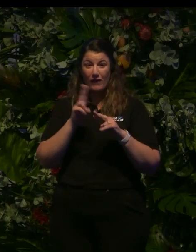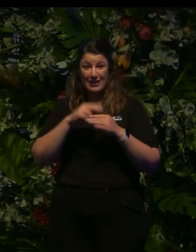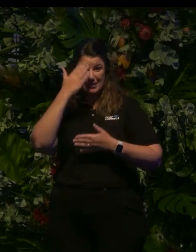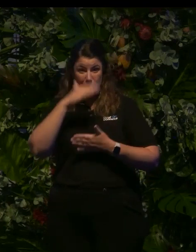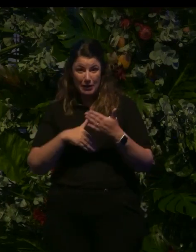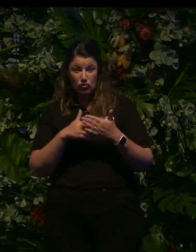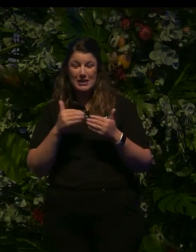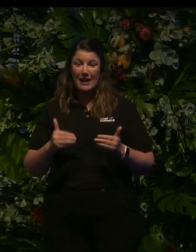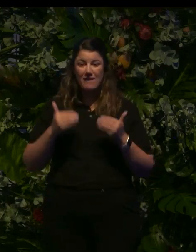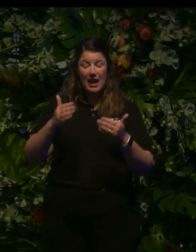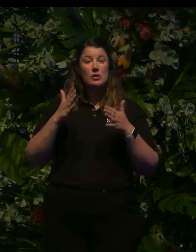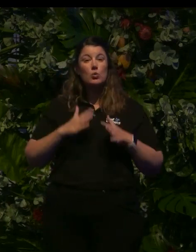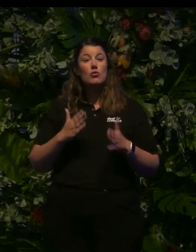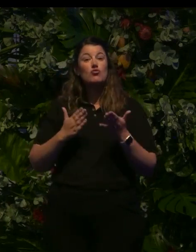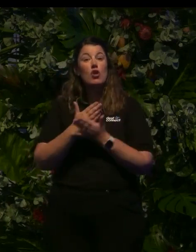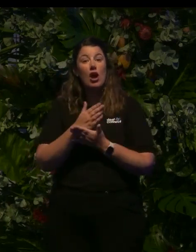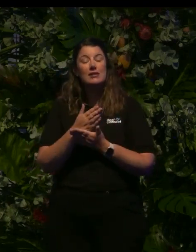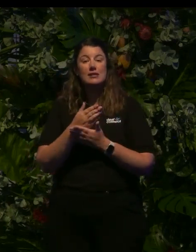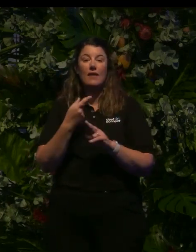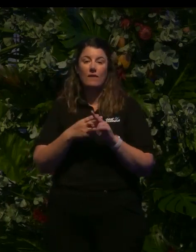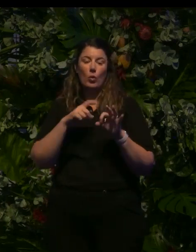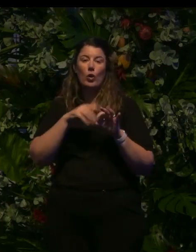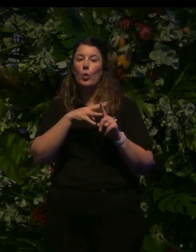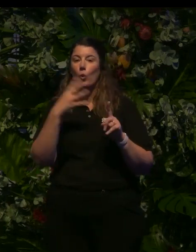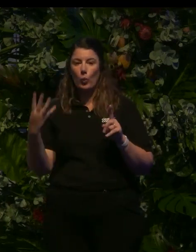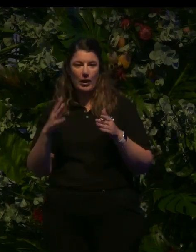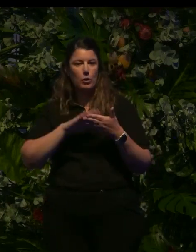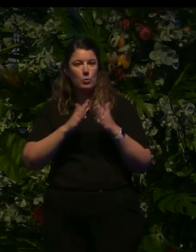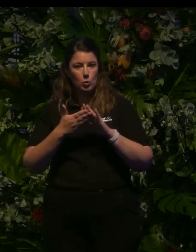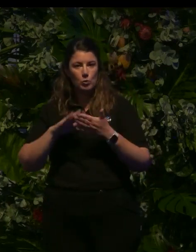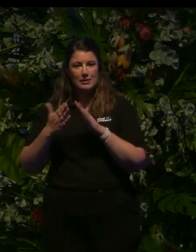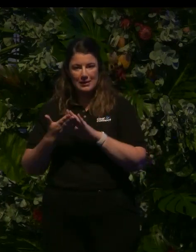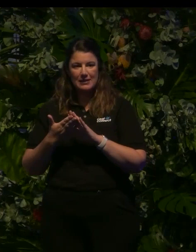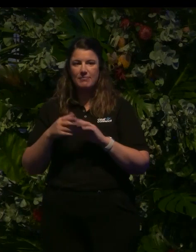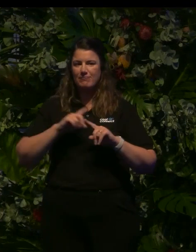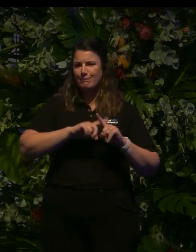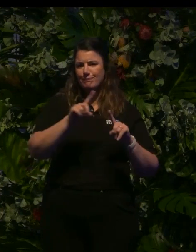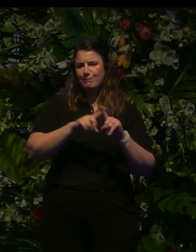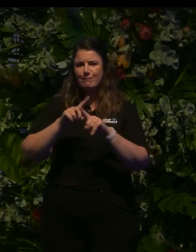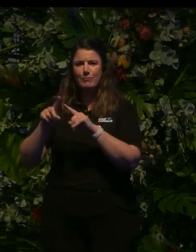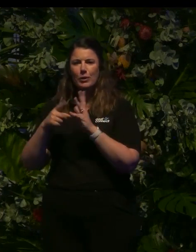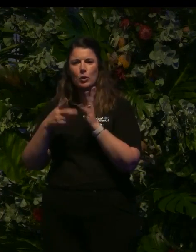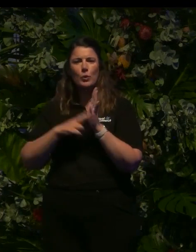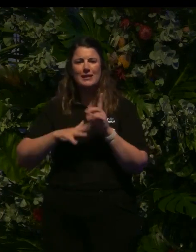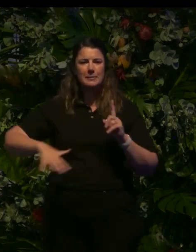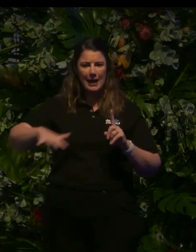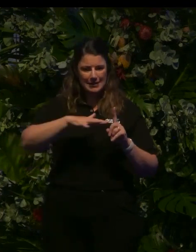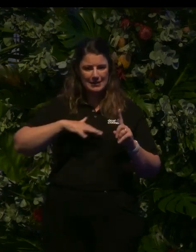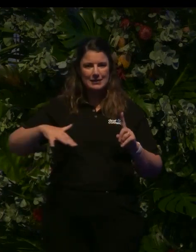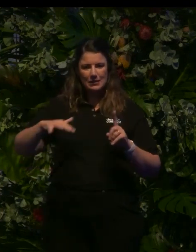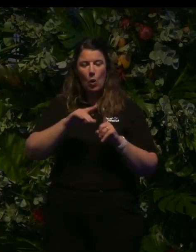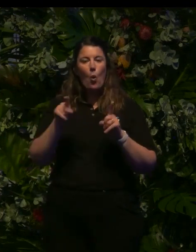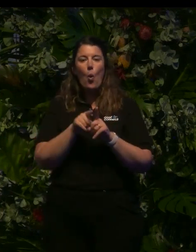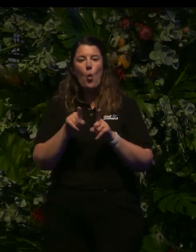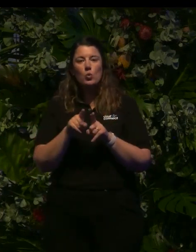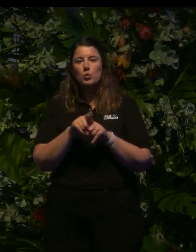experience advancing human rights for LGBTQI+ persons in various UN spaces. She's also